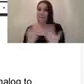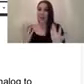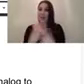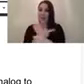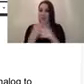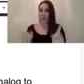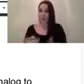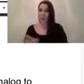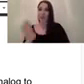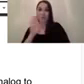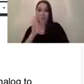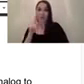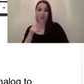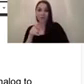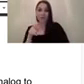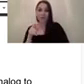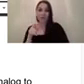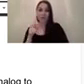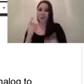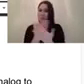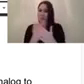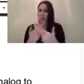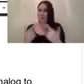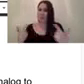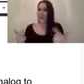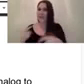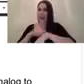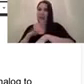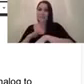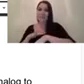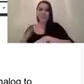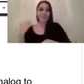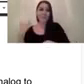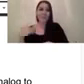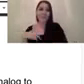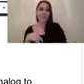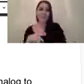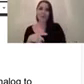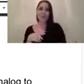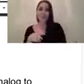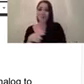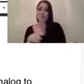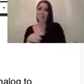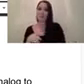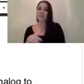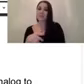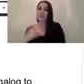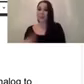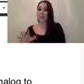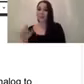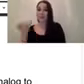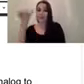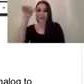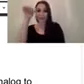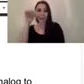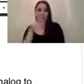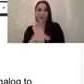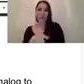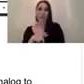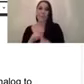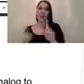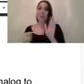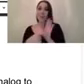this concept so many times before, but I think one important thing to mention